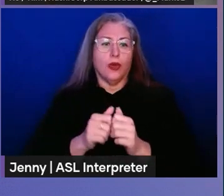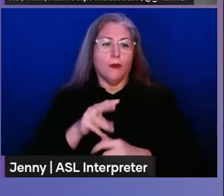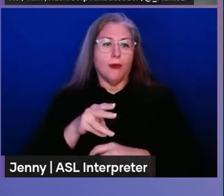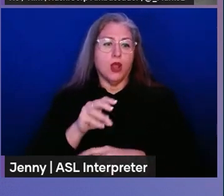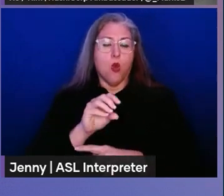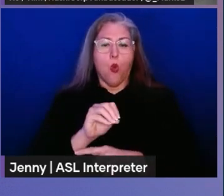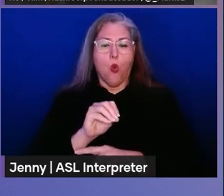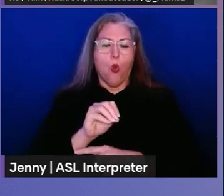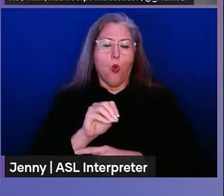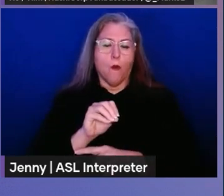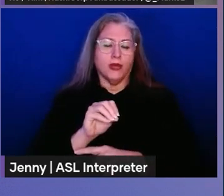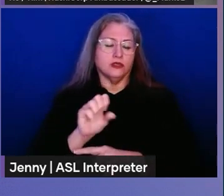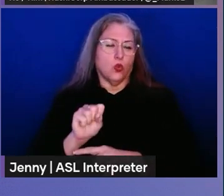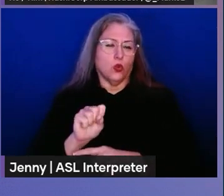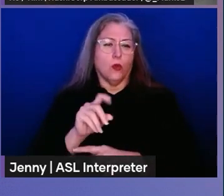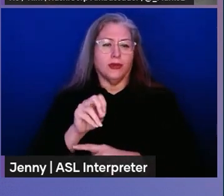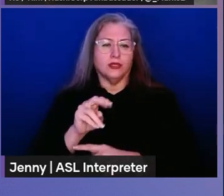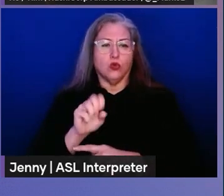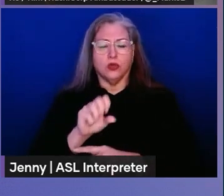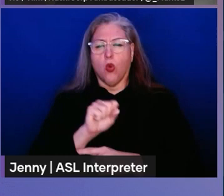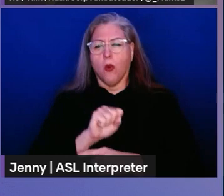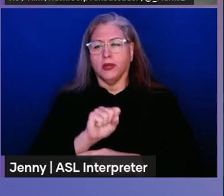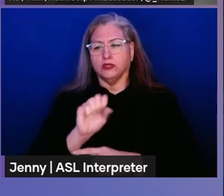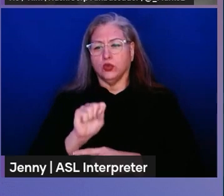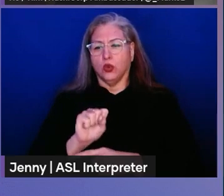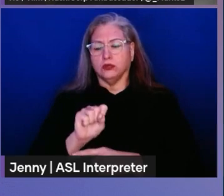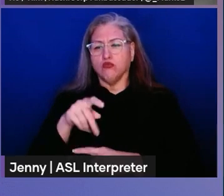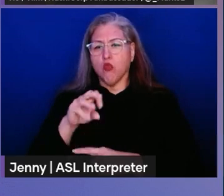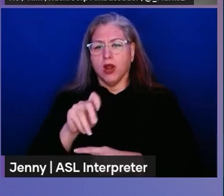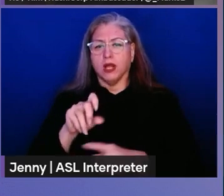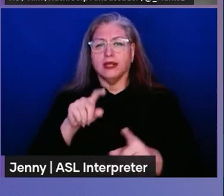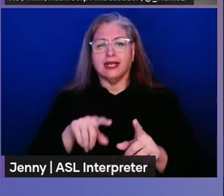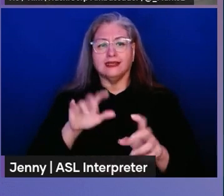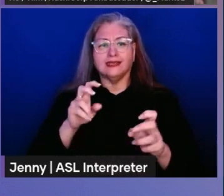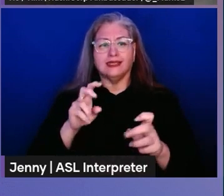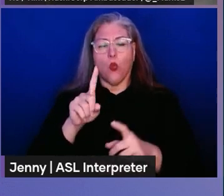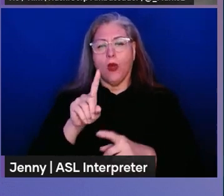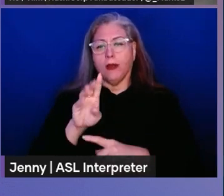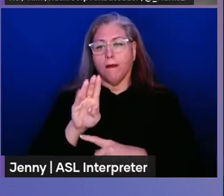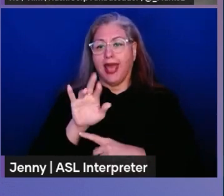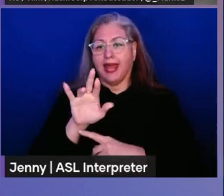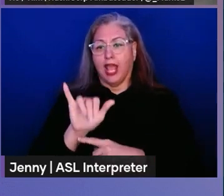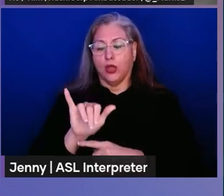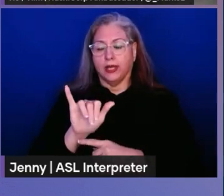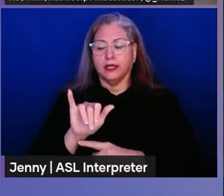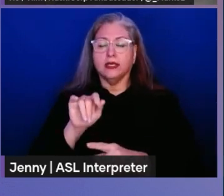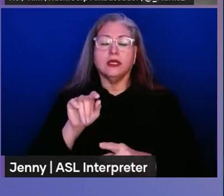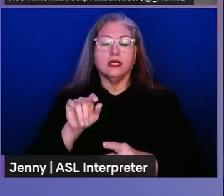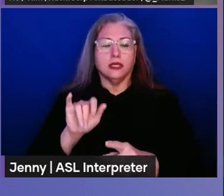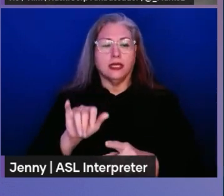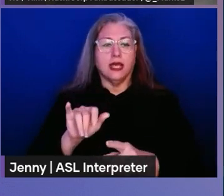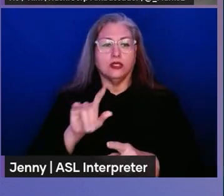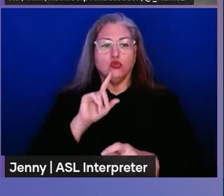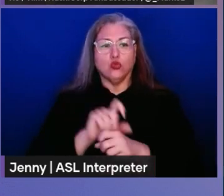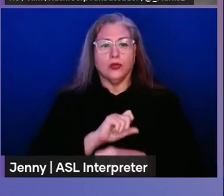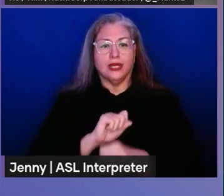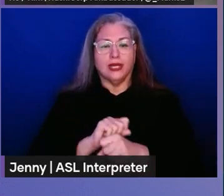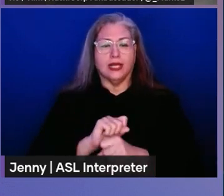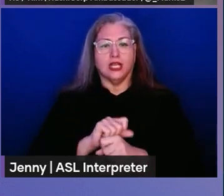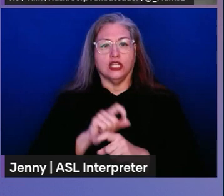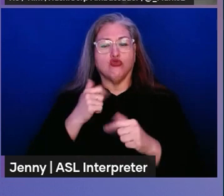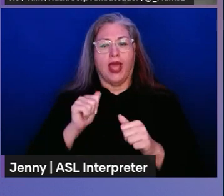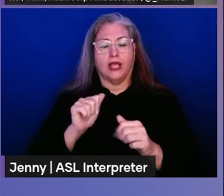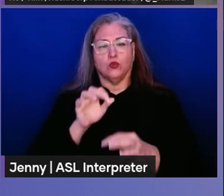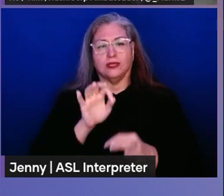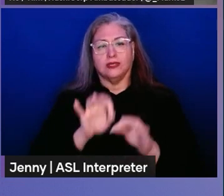source product, which is a kind of a single binary, which literally is trying to simplify the